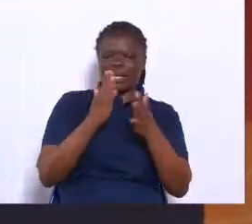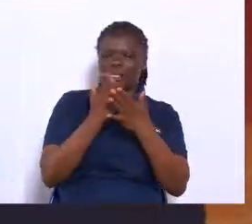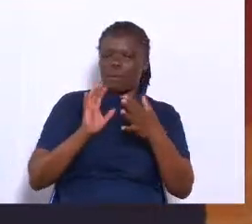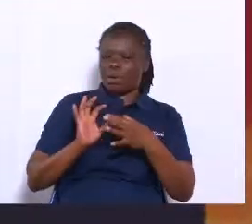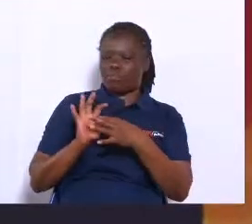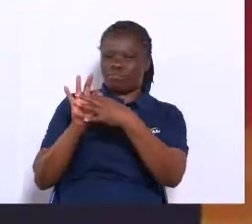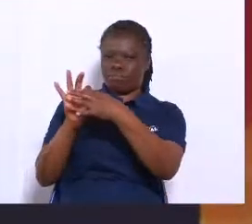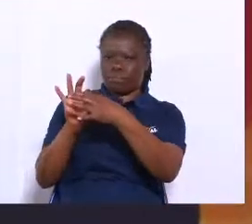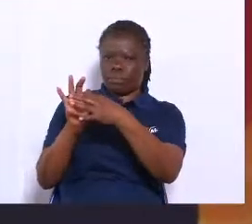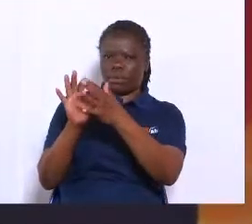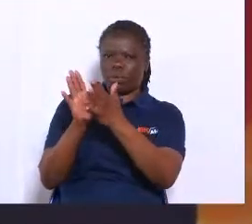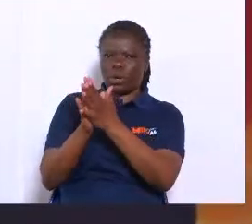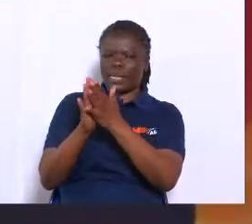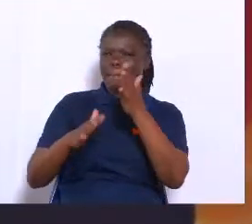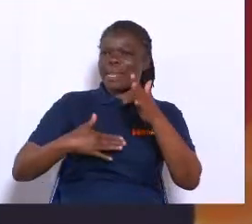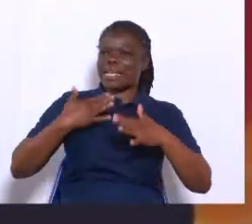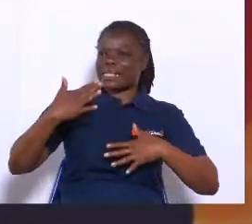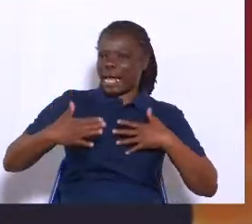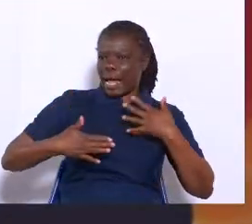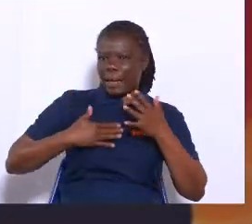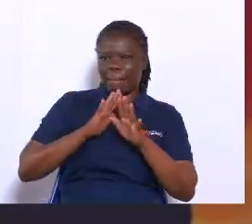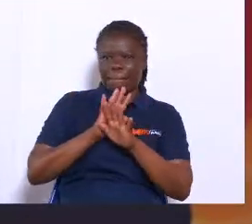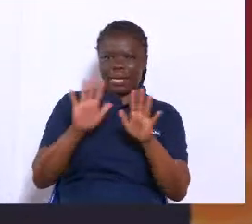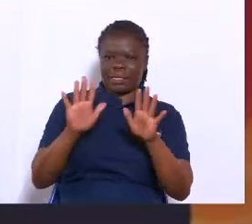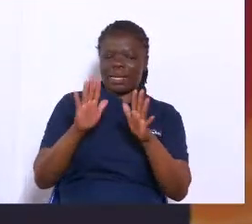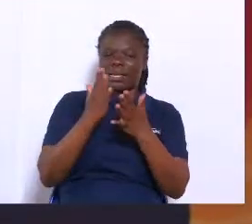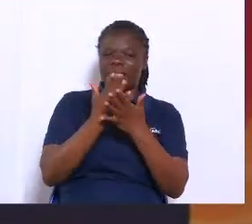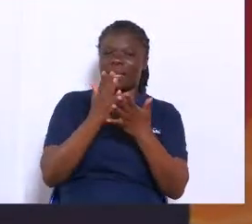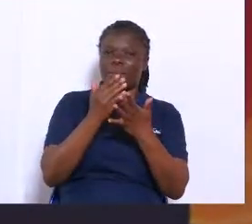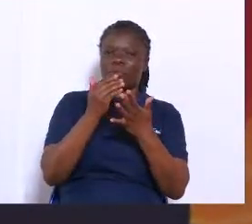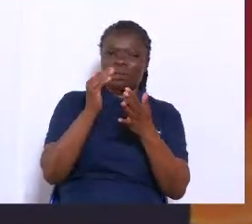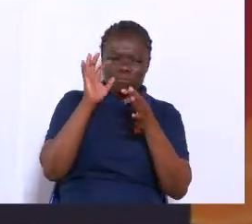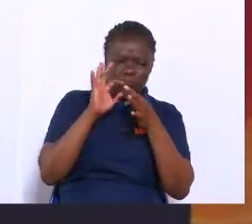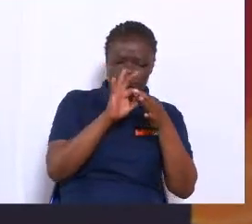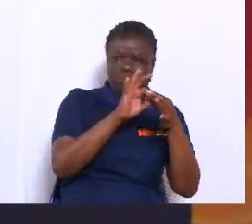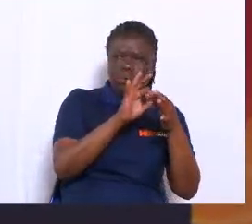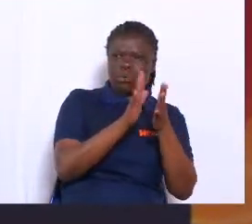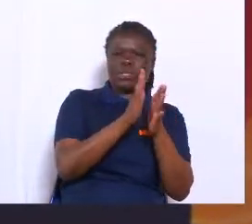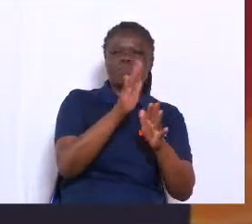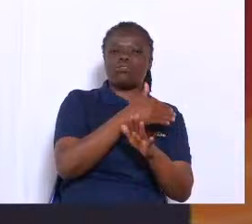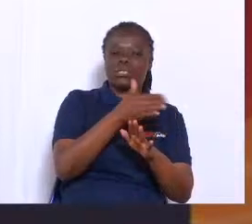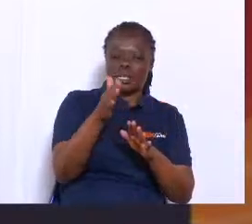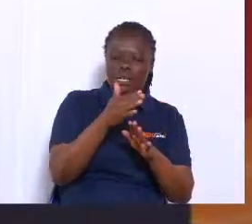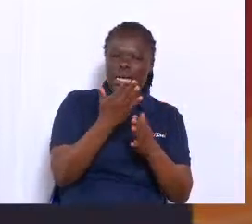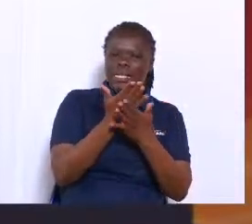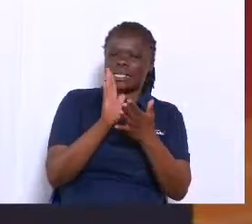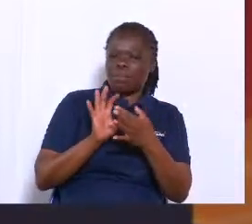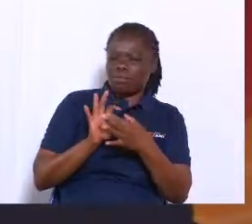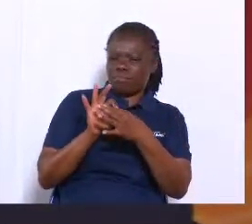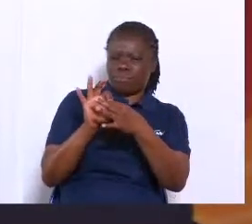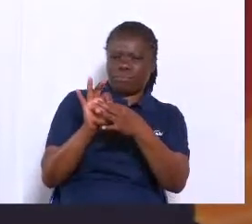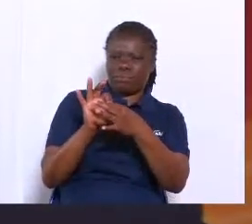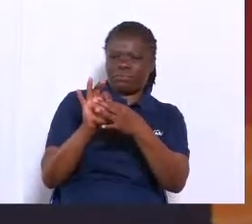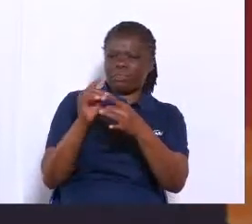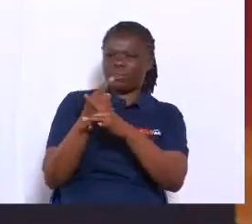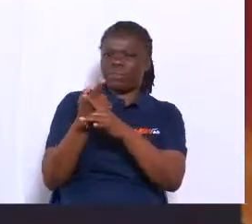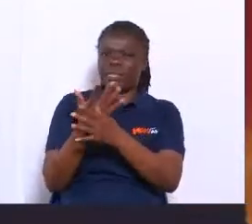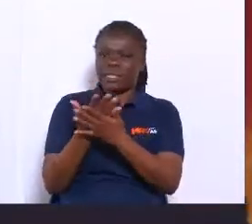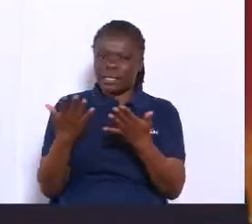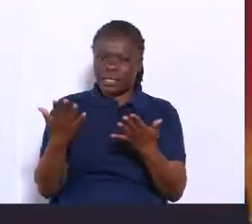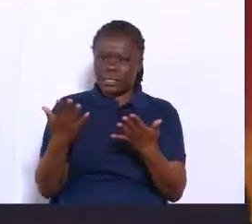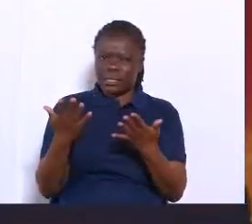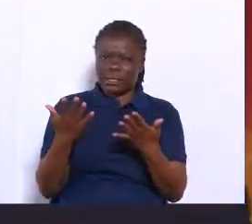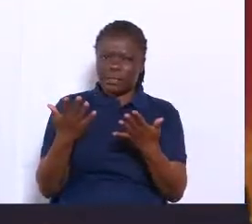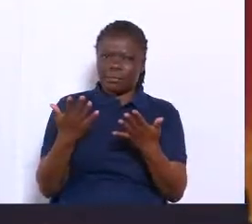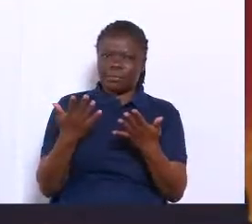by pleasure. Some are going to be trapped by the world's music. Some are going to be trapped by the world's diet. Some are going to be